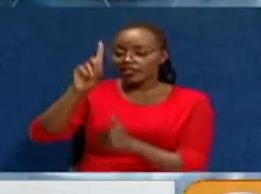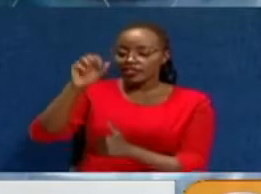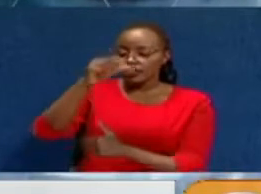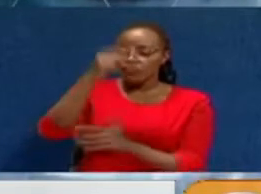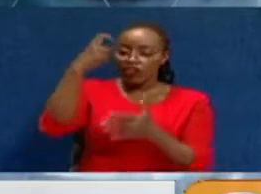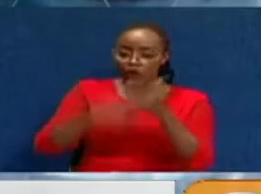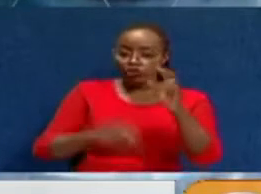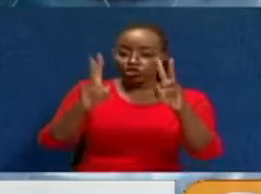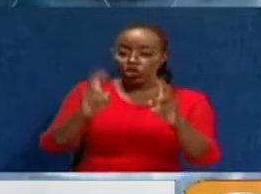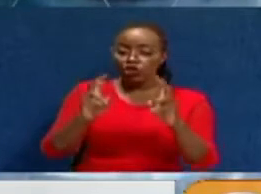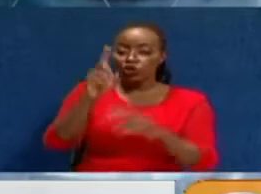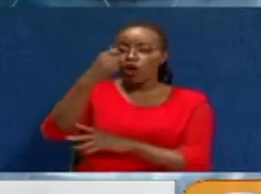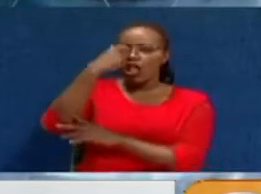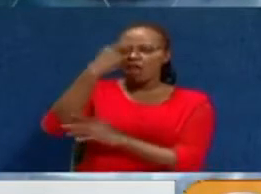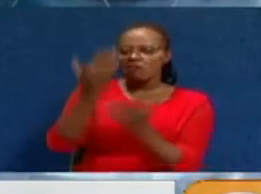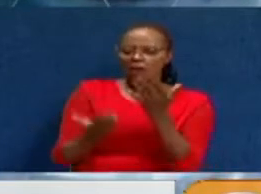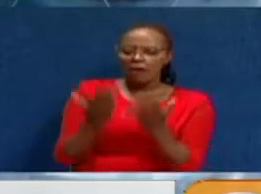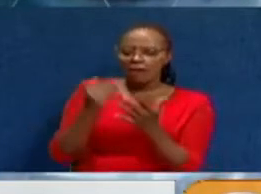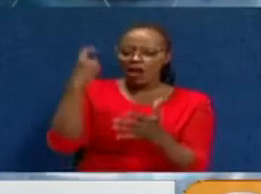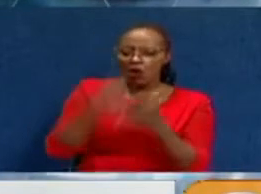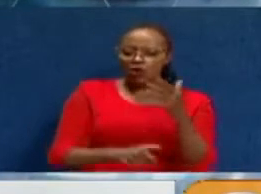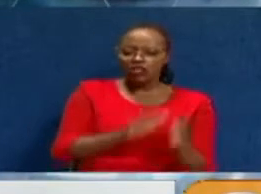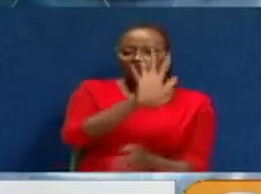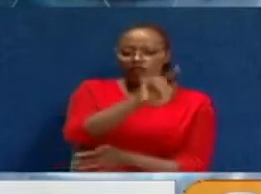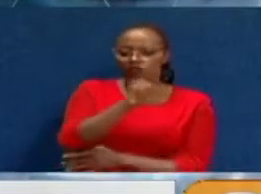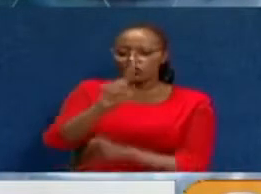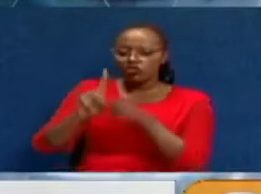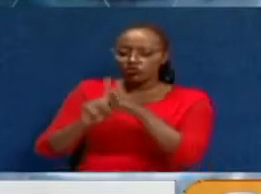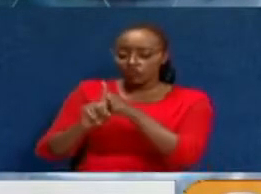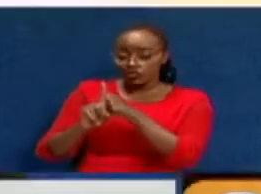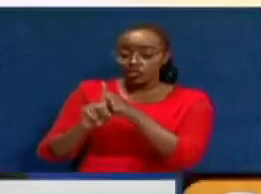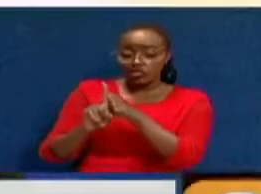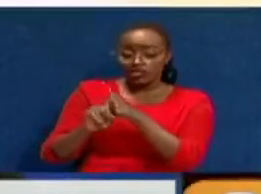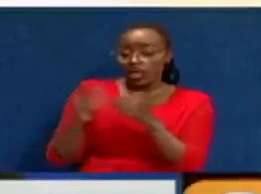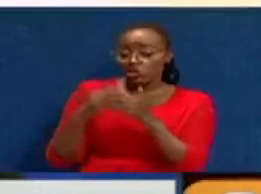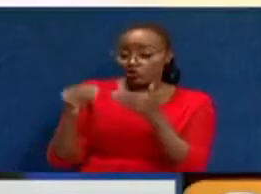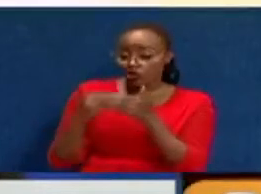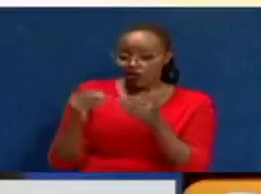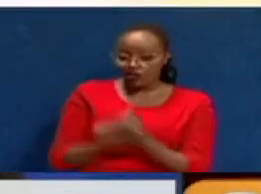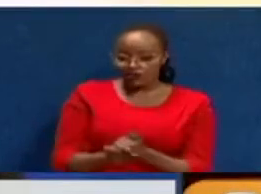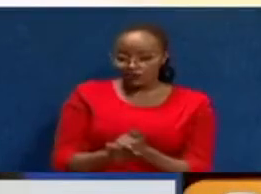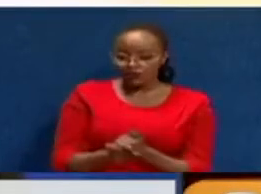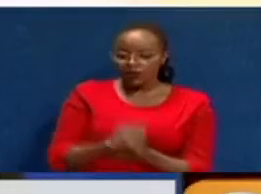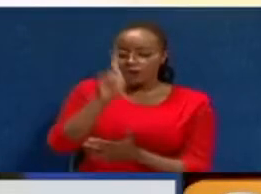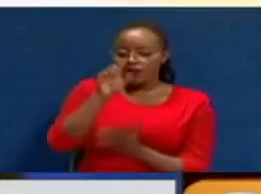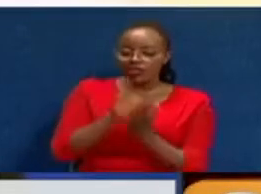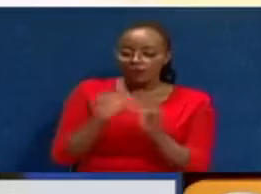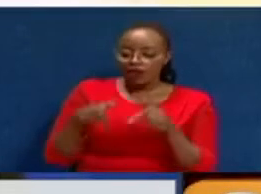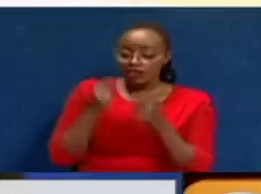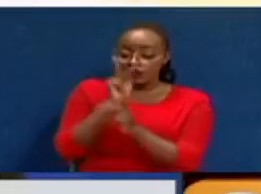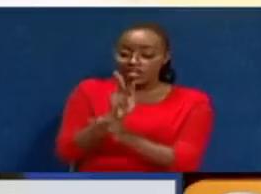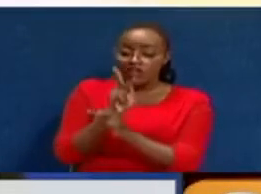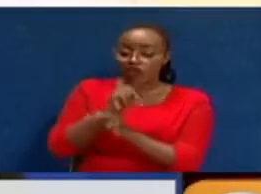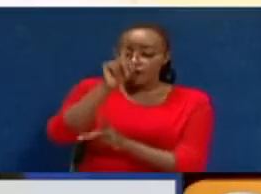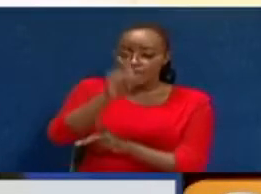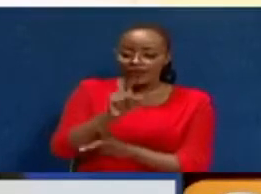cost factor. One dose is estimated to cost between $5 to $6. We also have to keep ourselves cautious. We